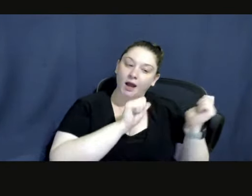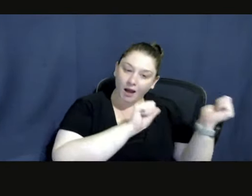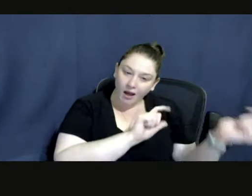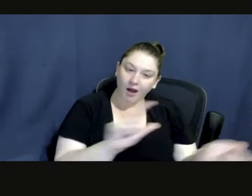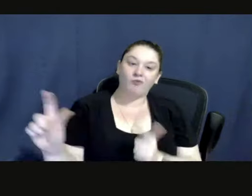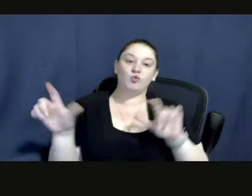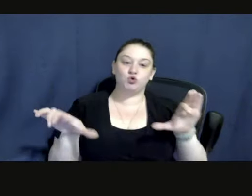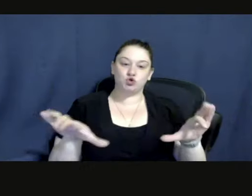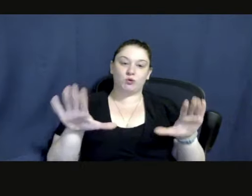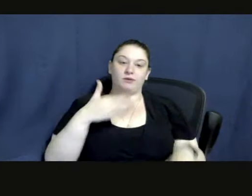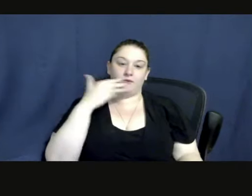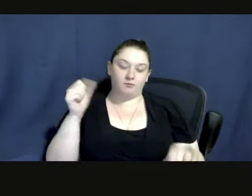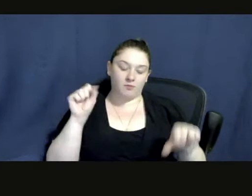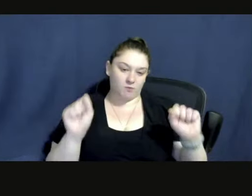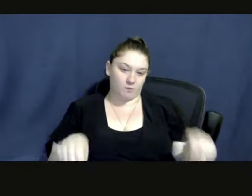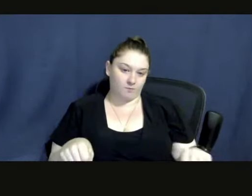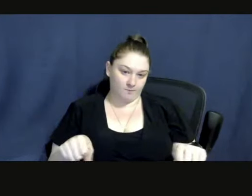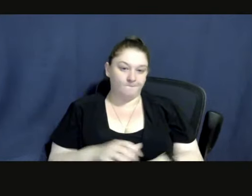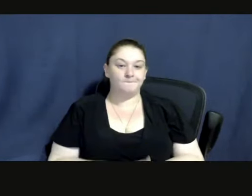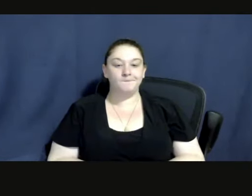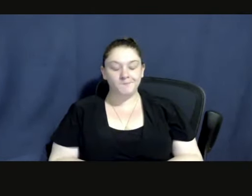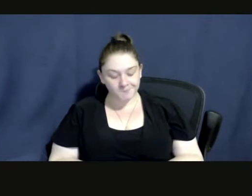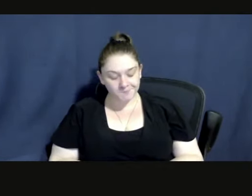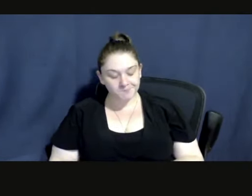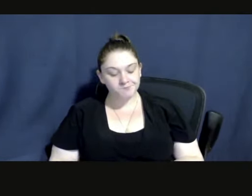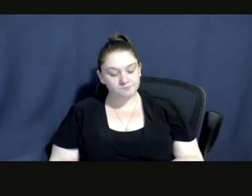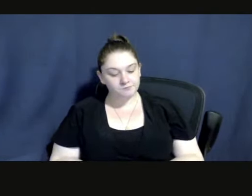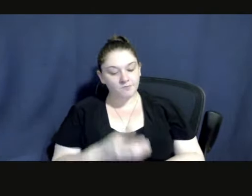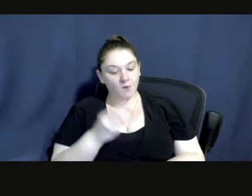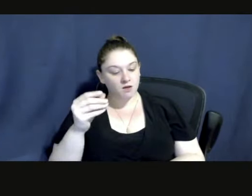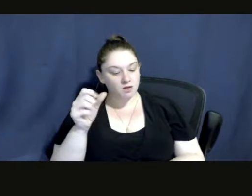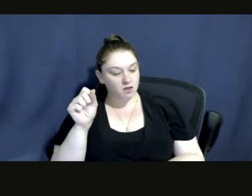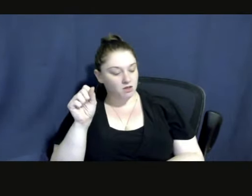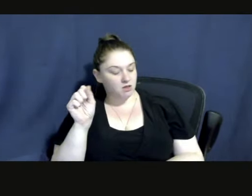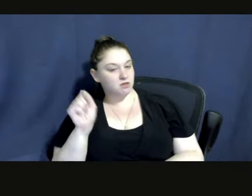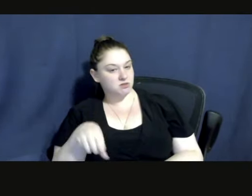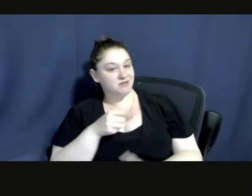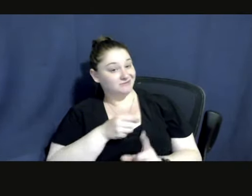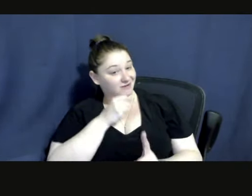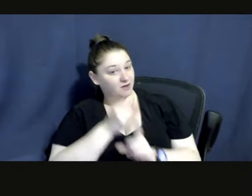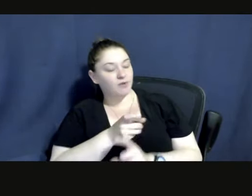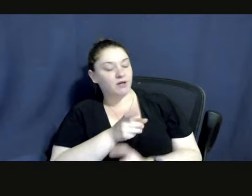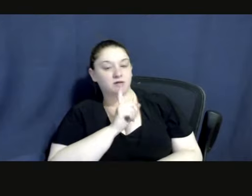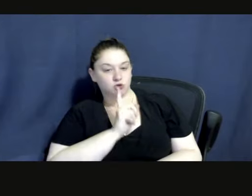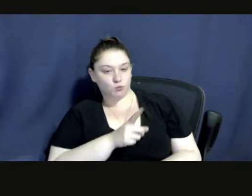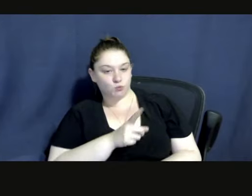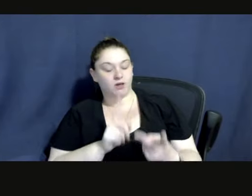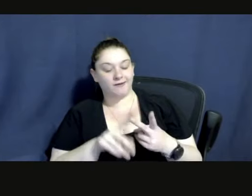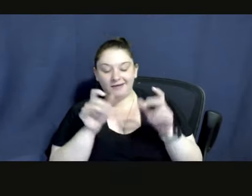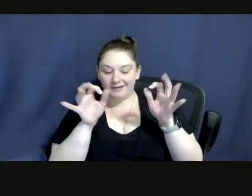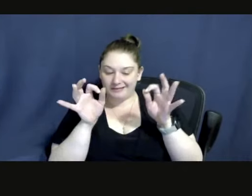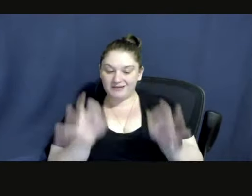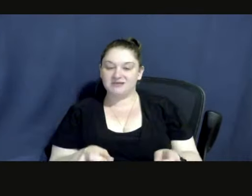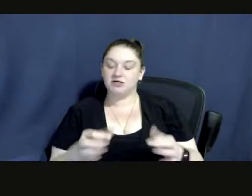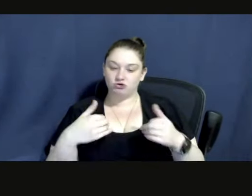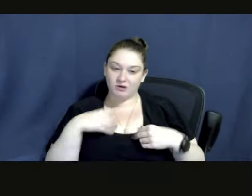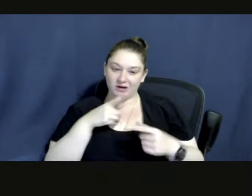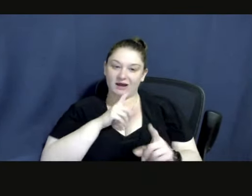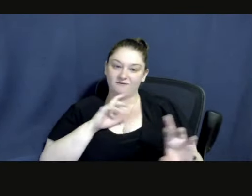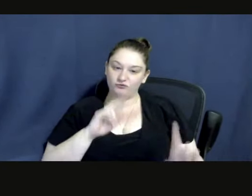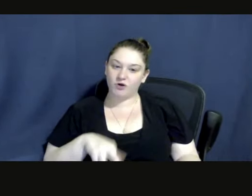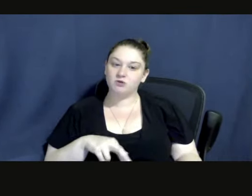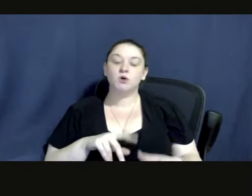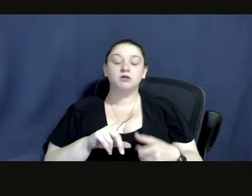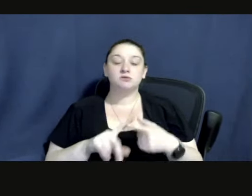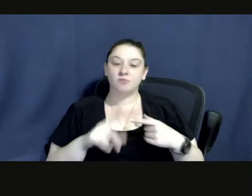best we can. And yes, the impacts are real and the decisions are consequential. However, we can only